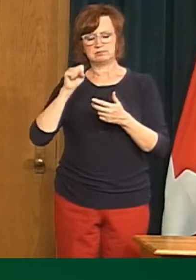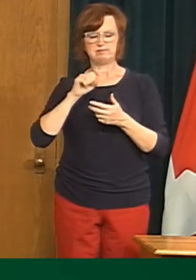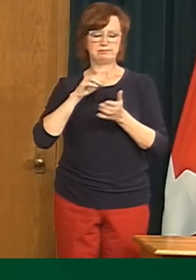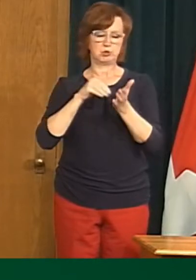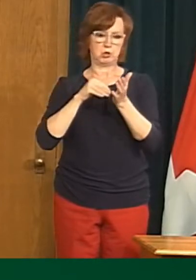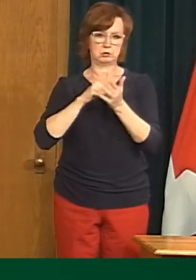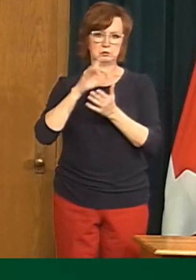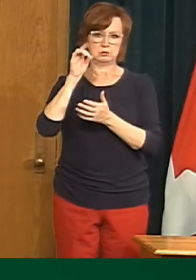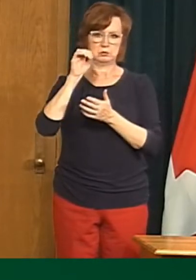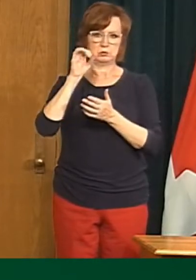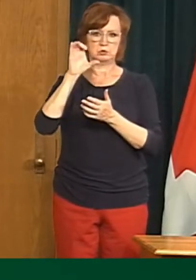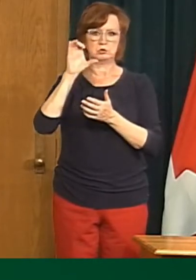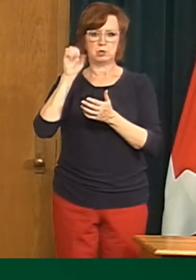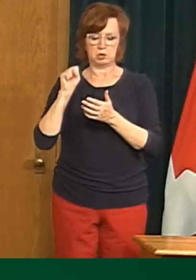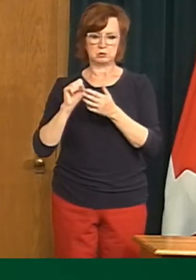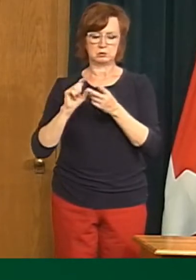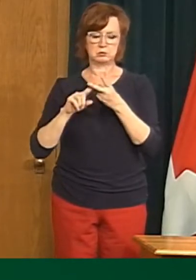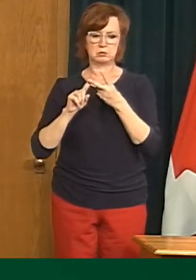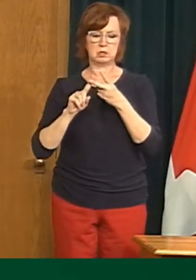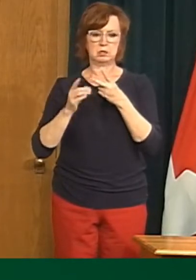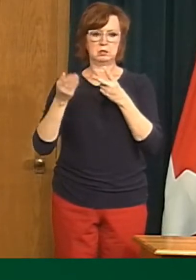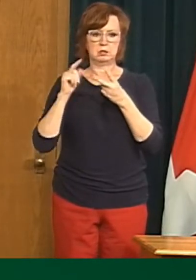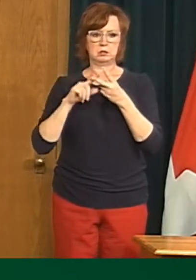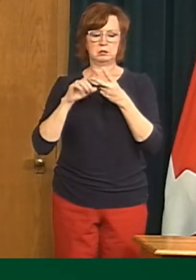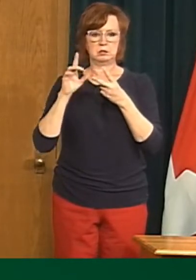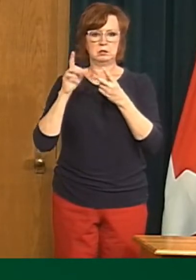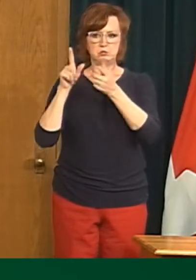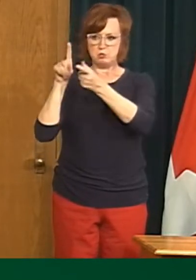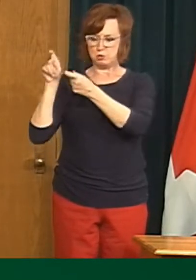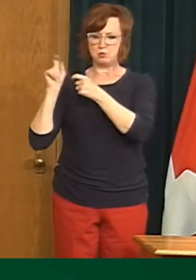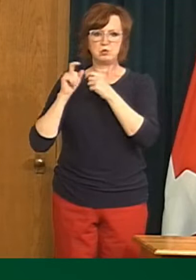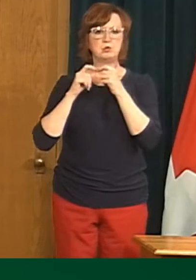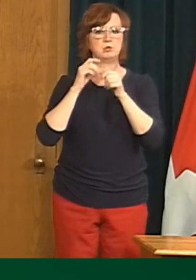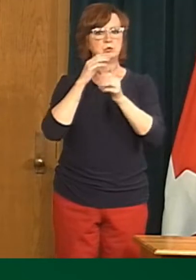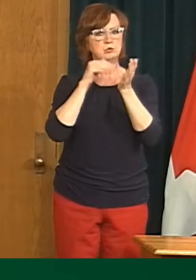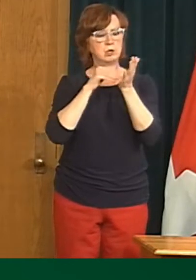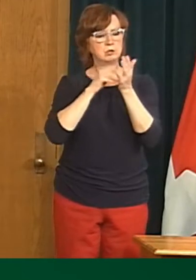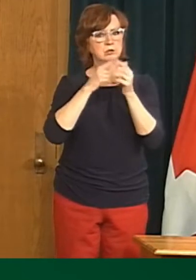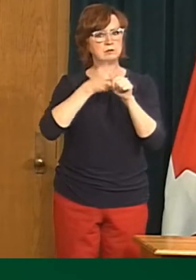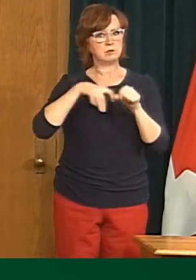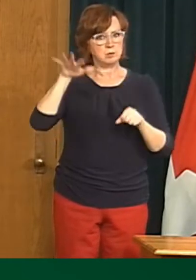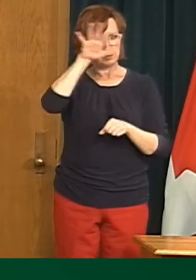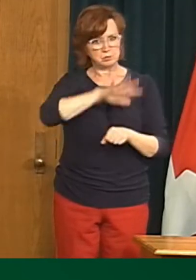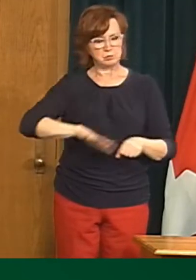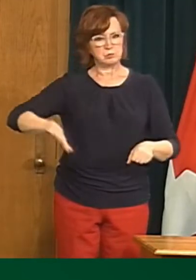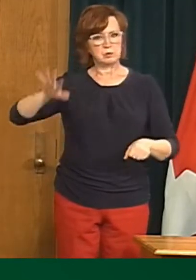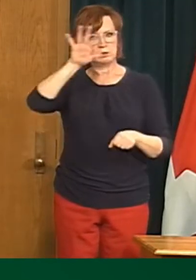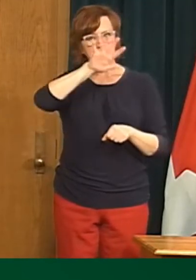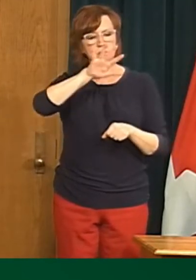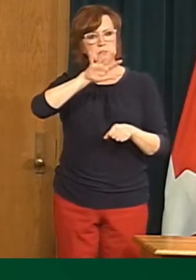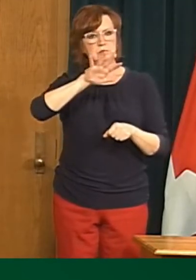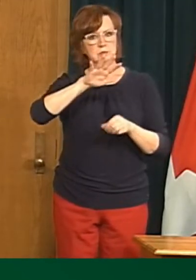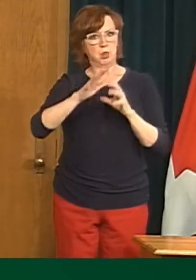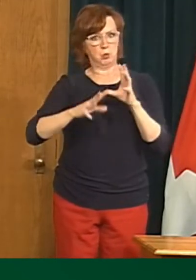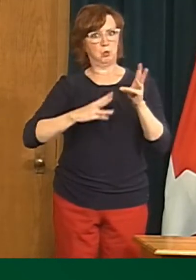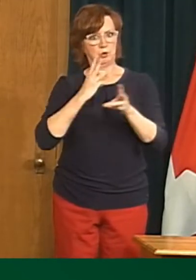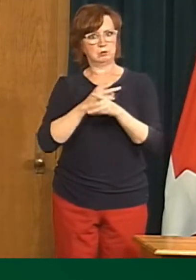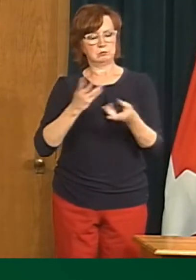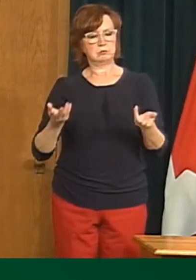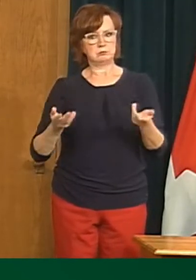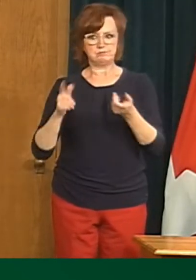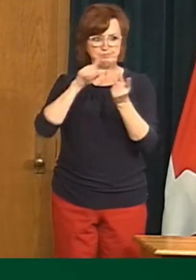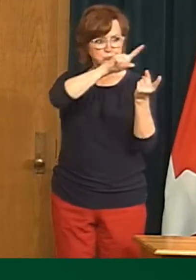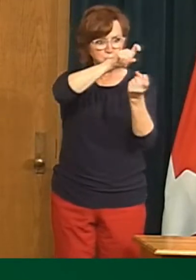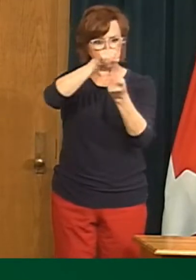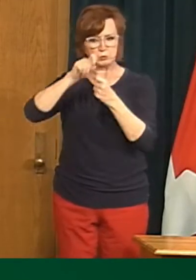the whole effort around recruiting physicians from beyond what was originally the 7 Commonwealth nations. The efforts